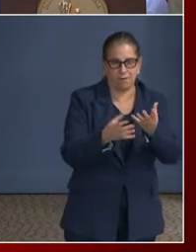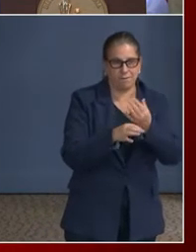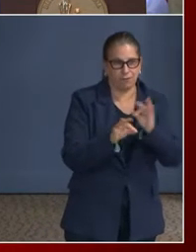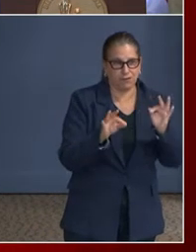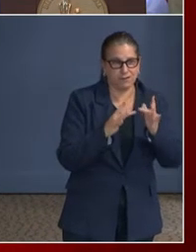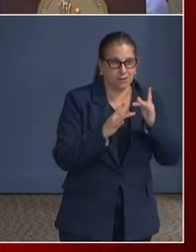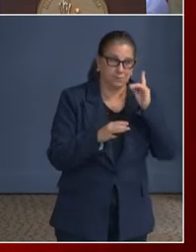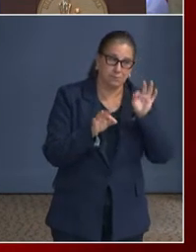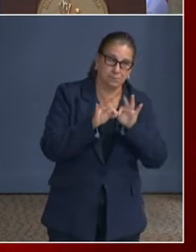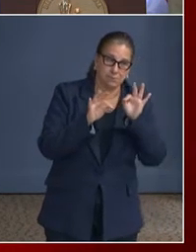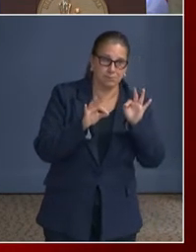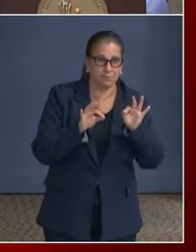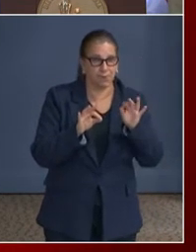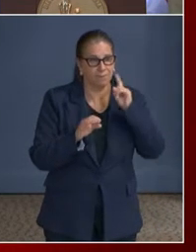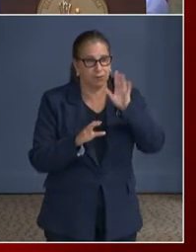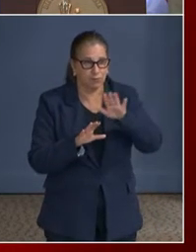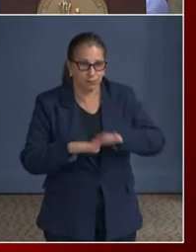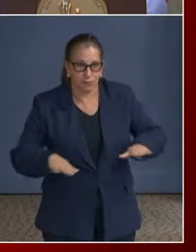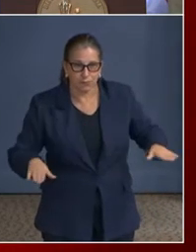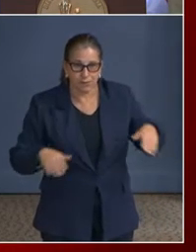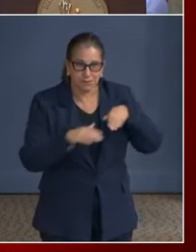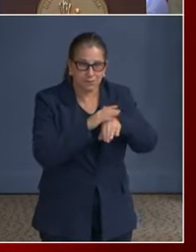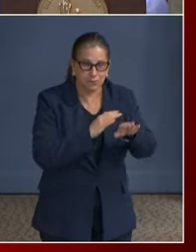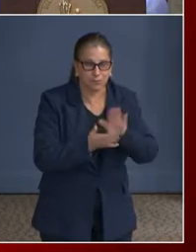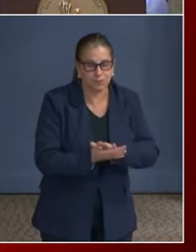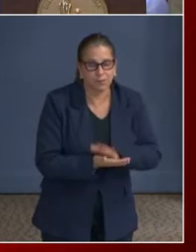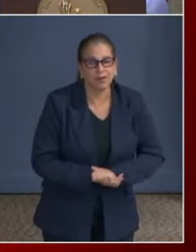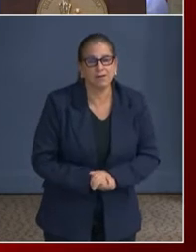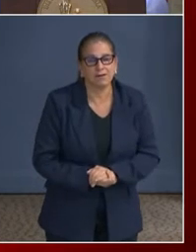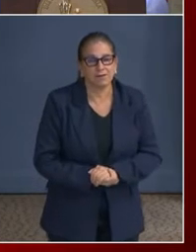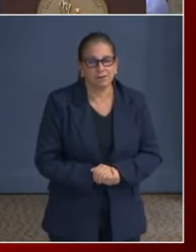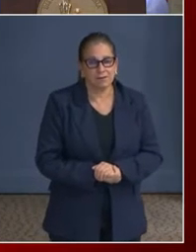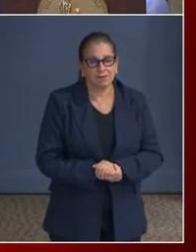school. For more information, please go to